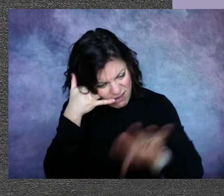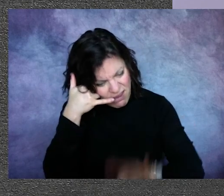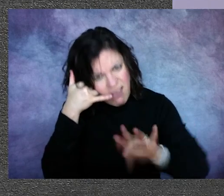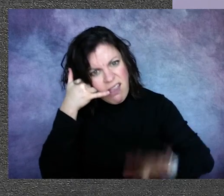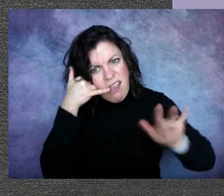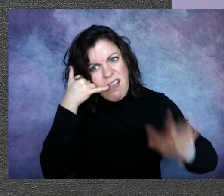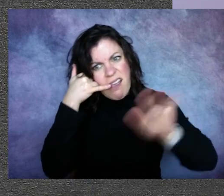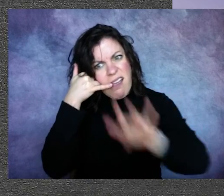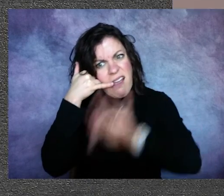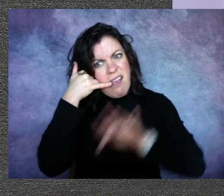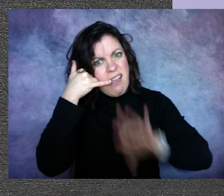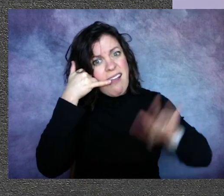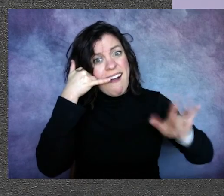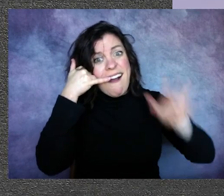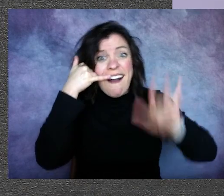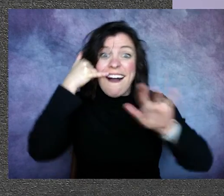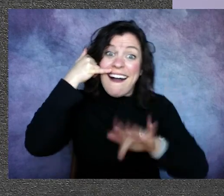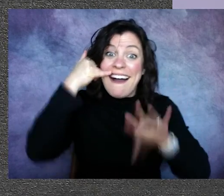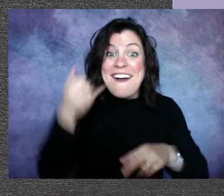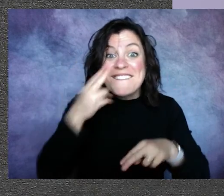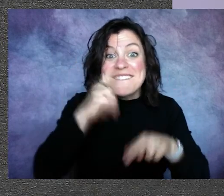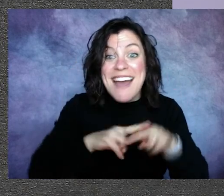1, 2, 3, 4, 5, 6, 7. What fun.